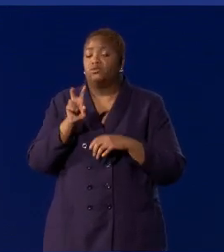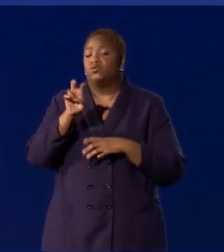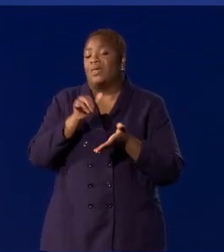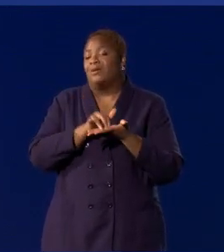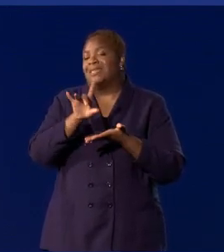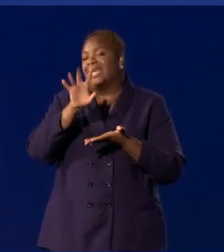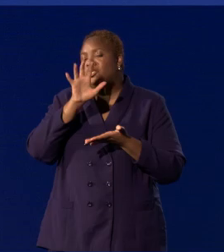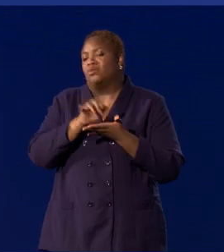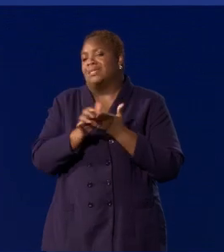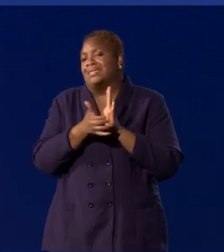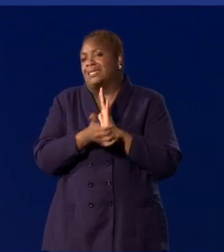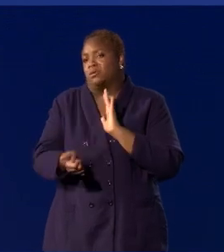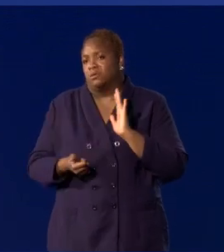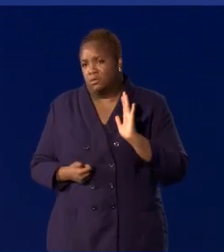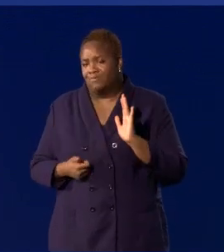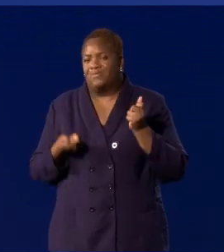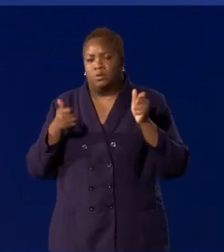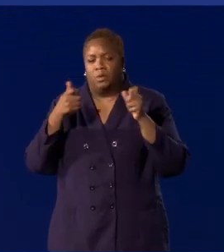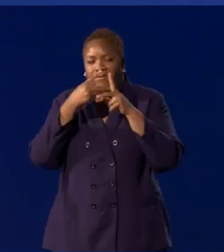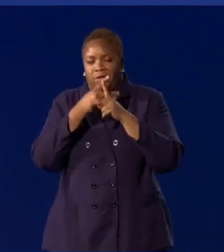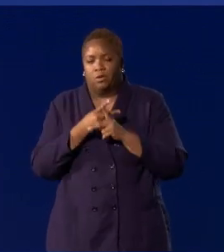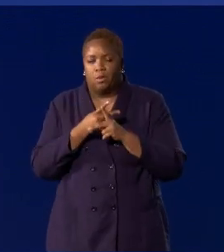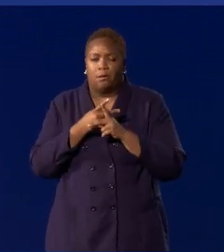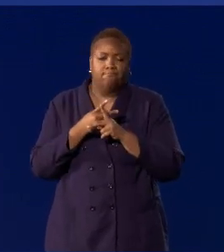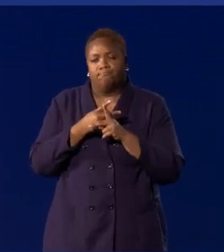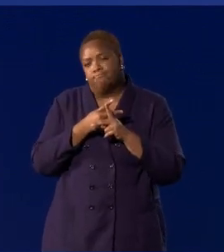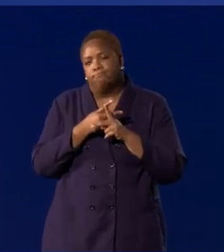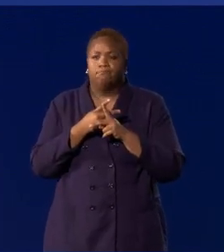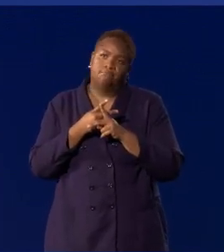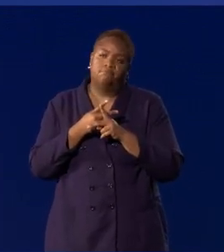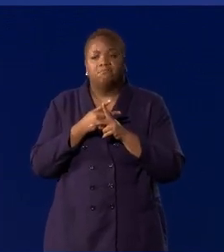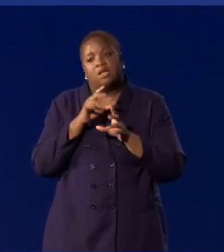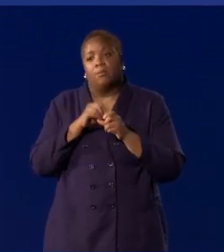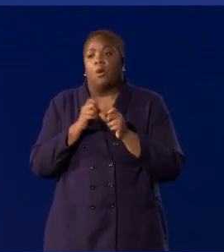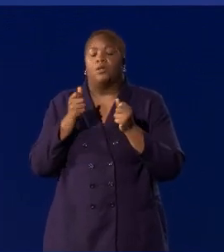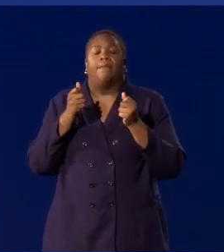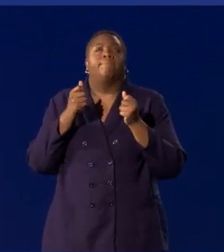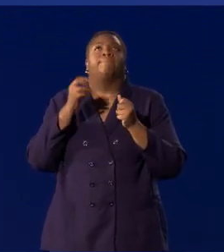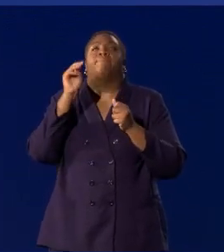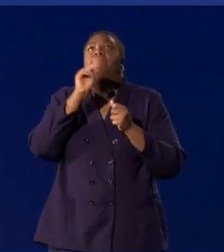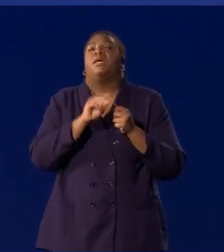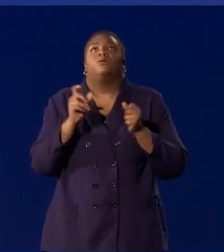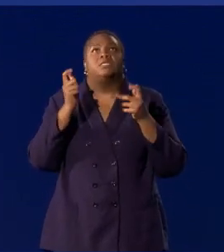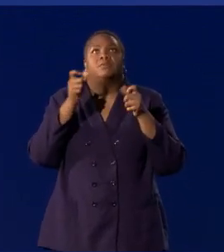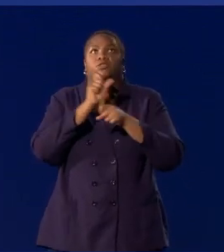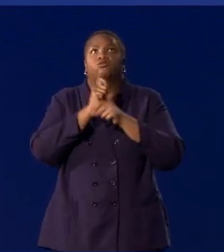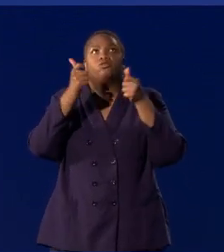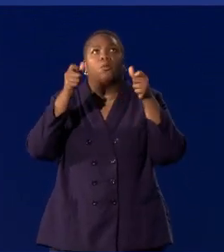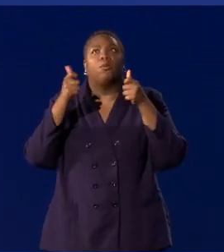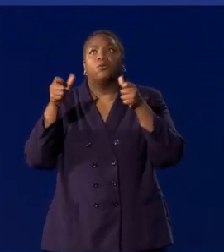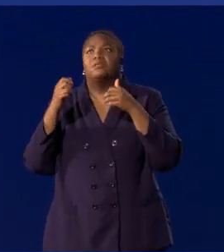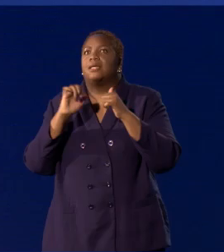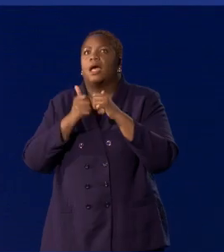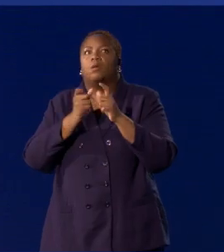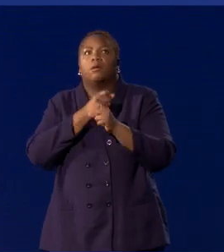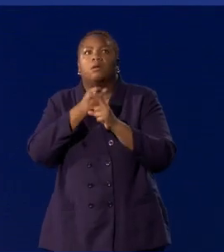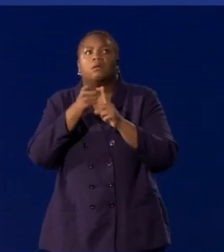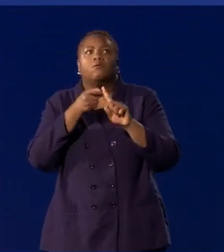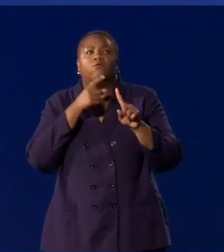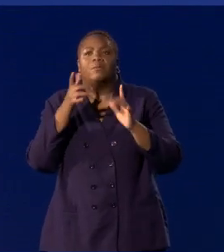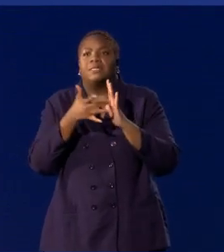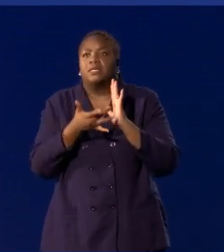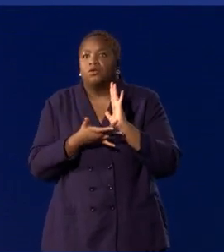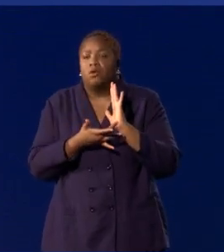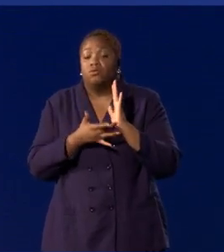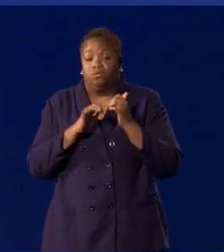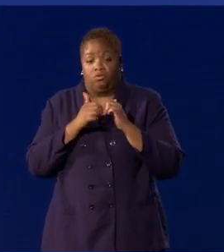skills, and we tried to figure out, as part of millions of job postings, of course, how these will be impacted by this technology